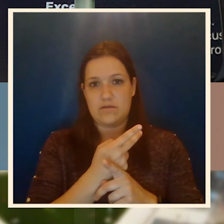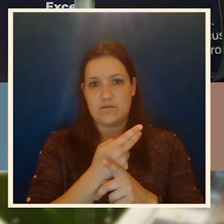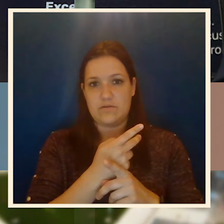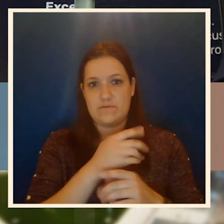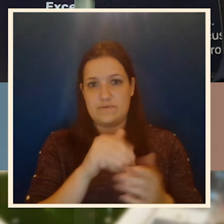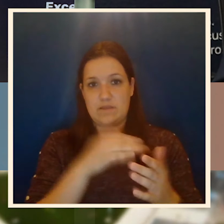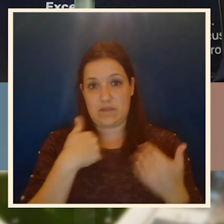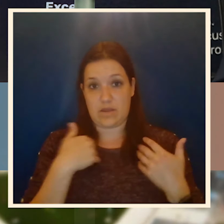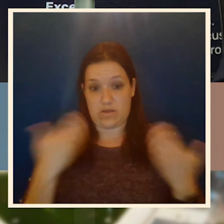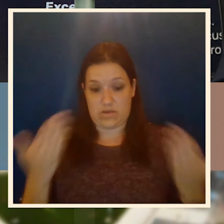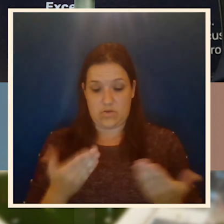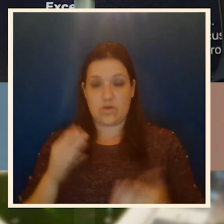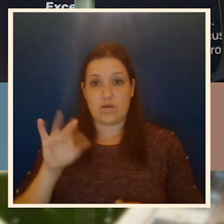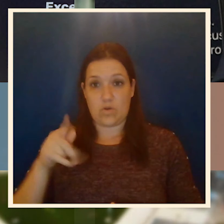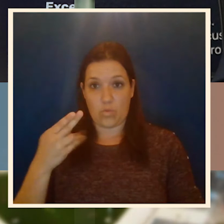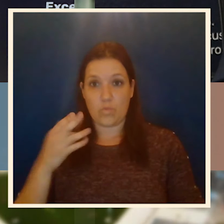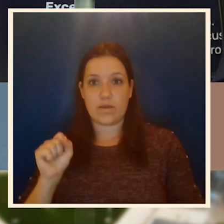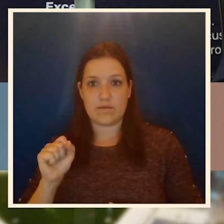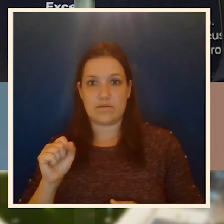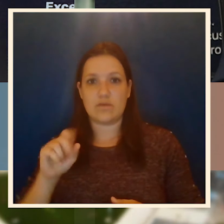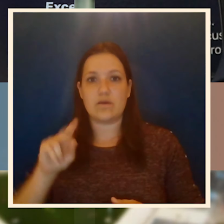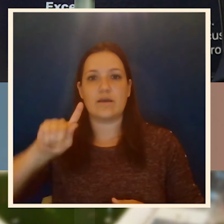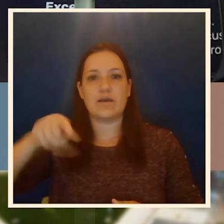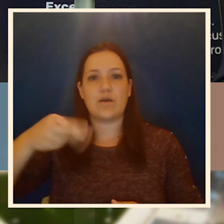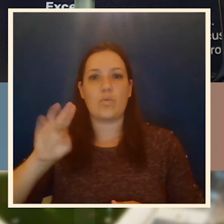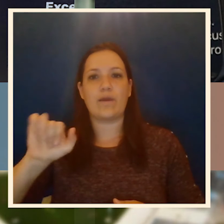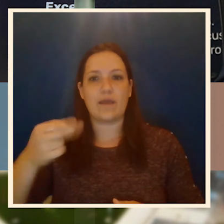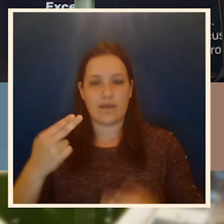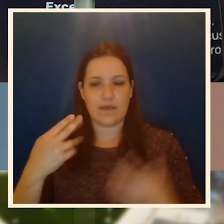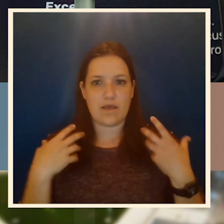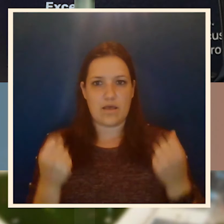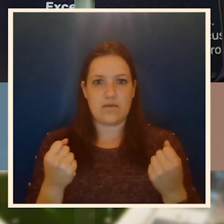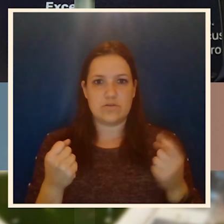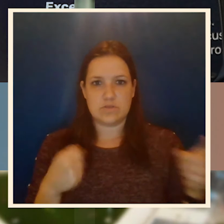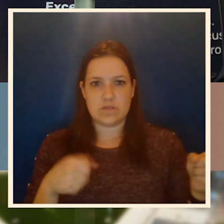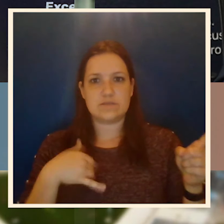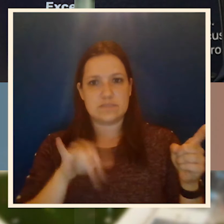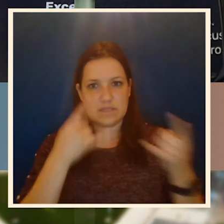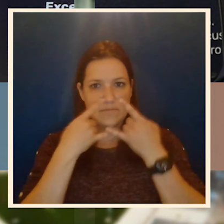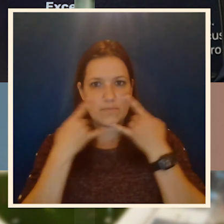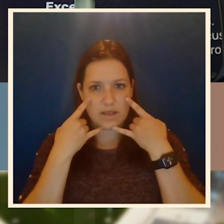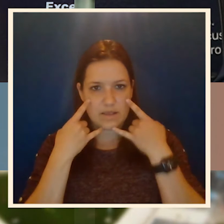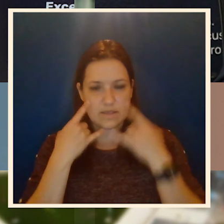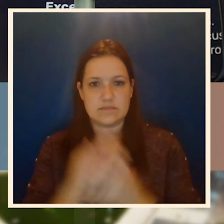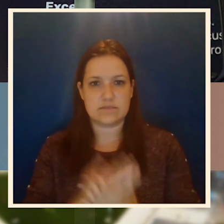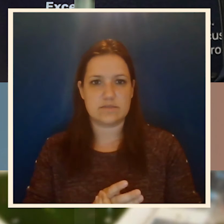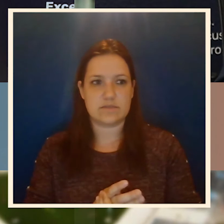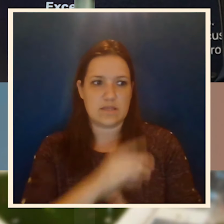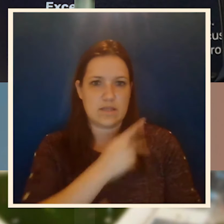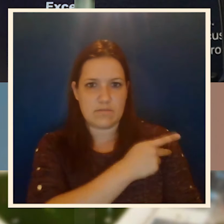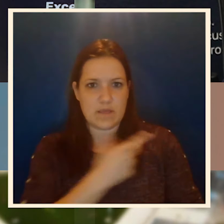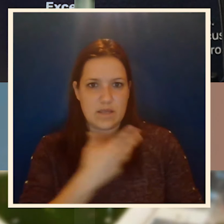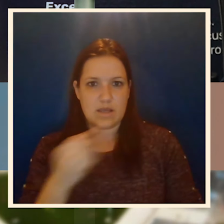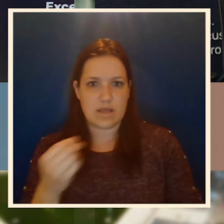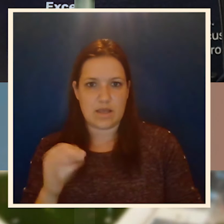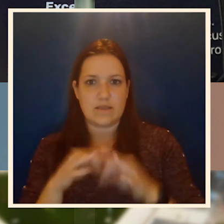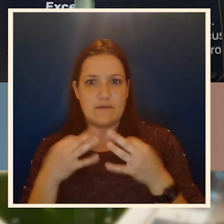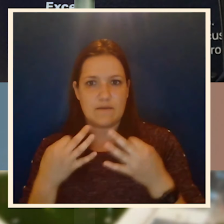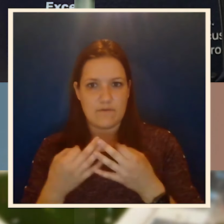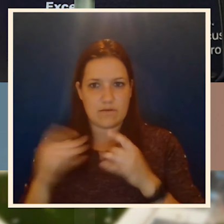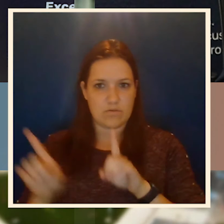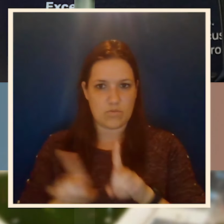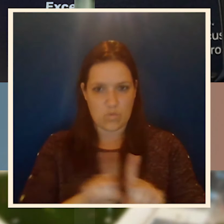operated by Kaweah Health. So everybody would still have to wear a mask, the patient and the family